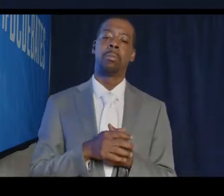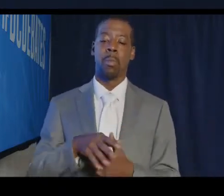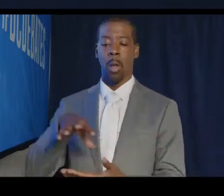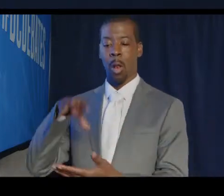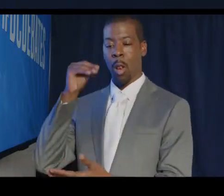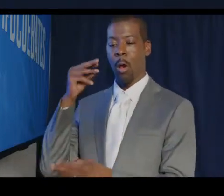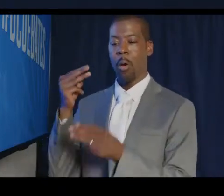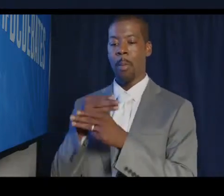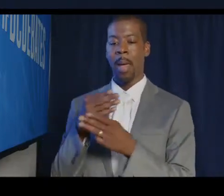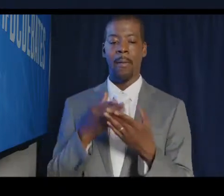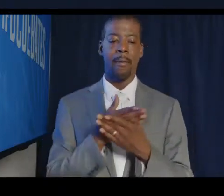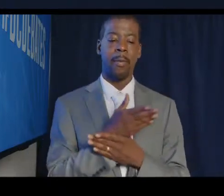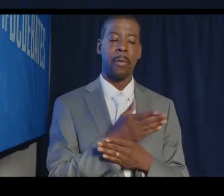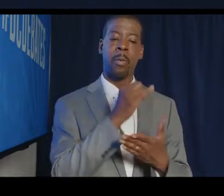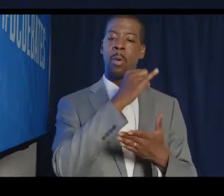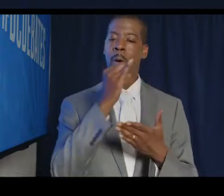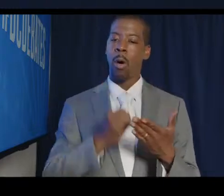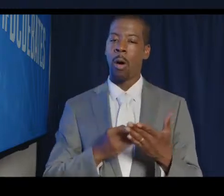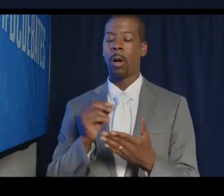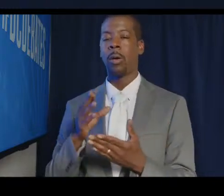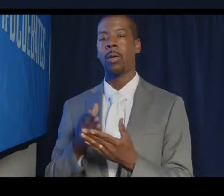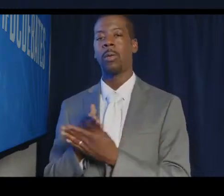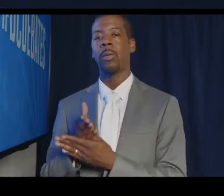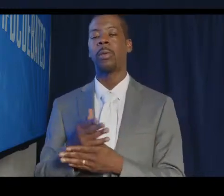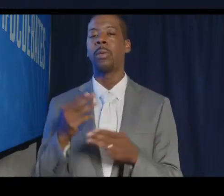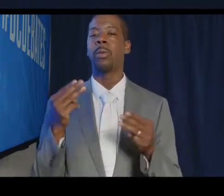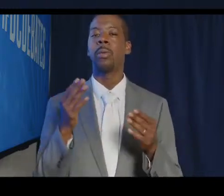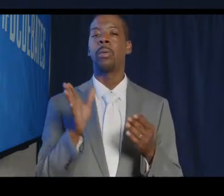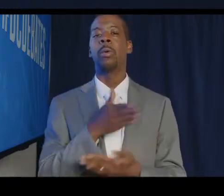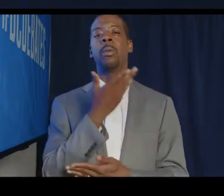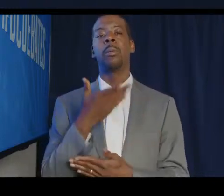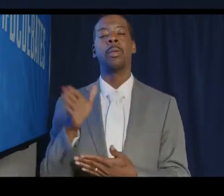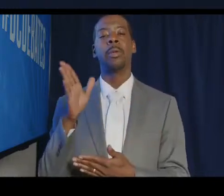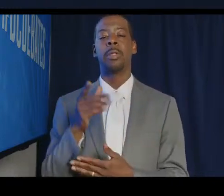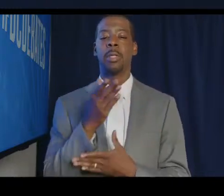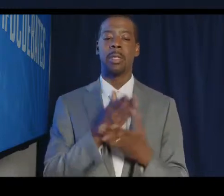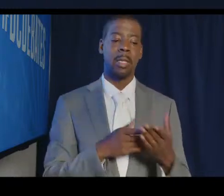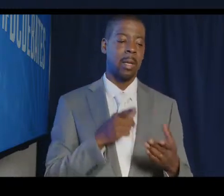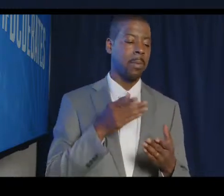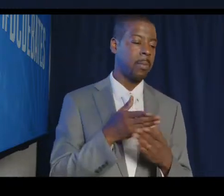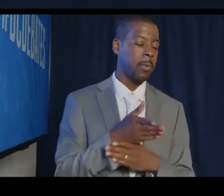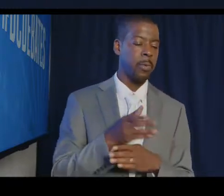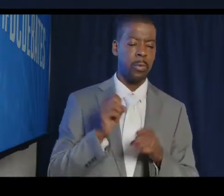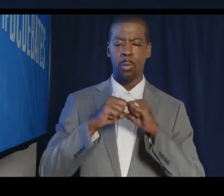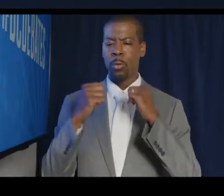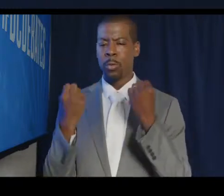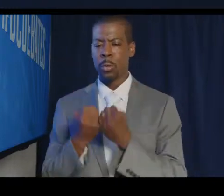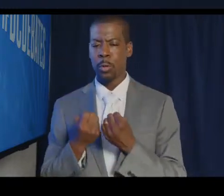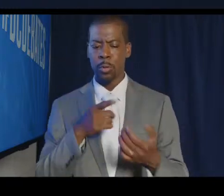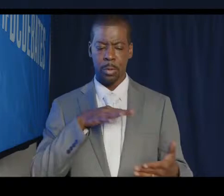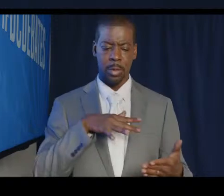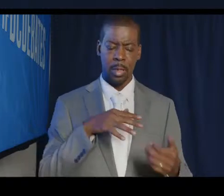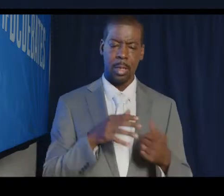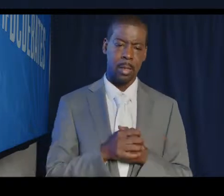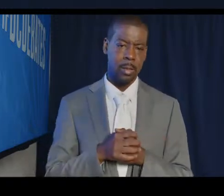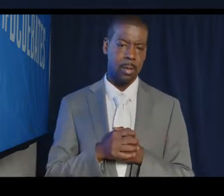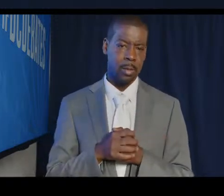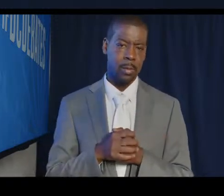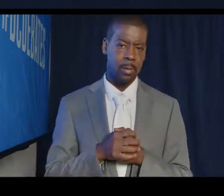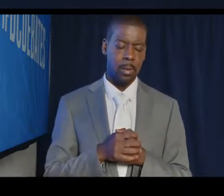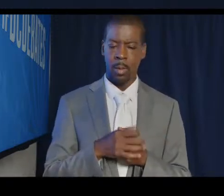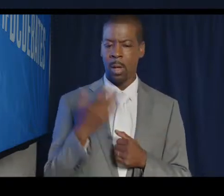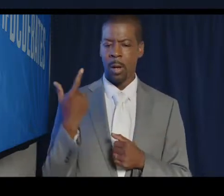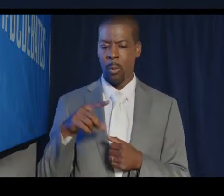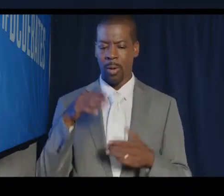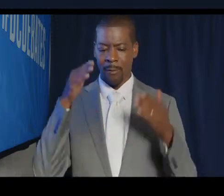through art or music. For other kids, it might be through history and social studies. And so I don't want us to lean into just math and reading simply because we're trying to raise a test